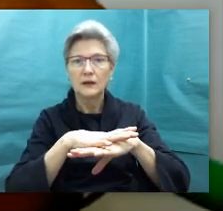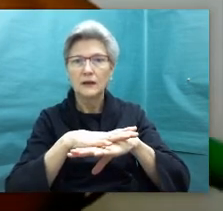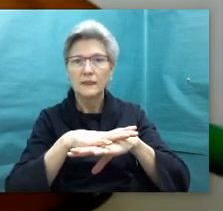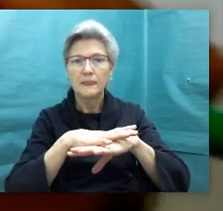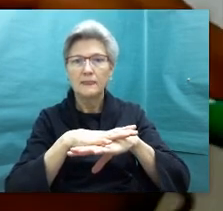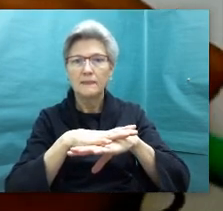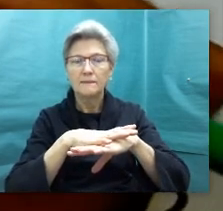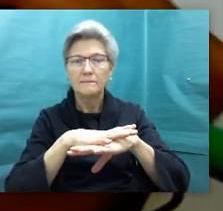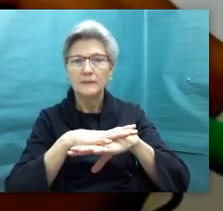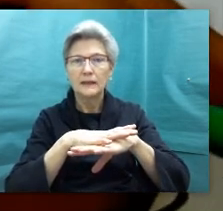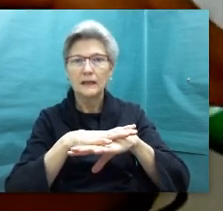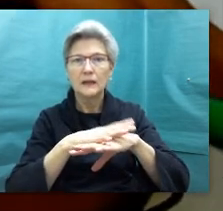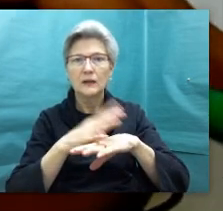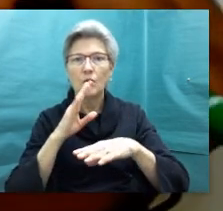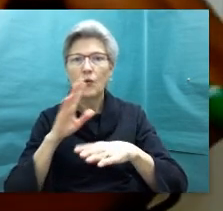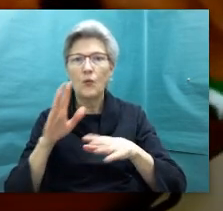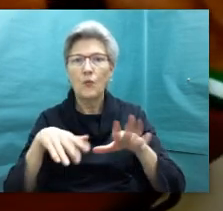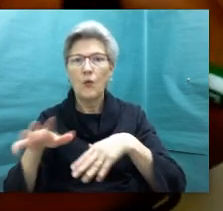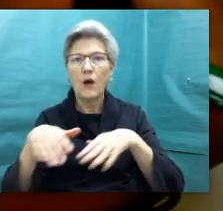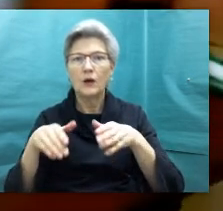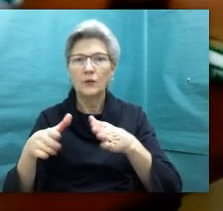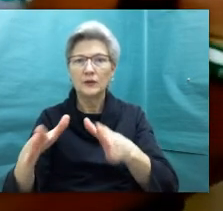is covered in walkways.